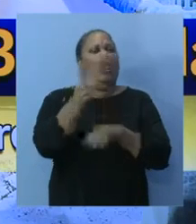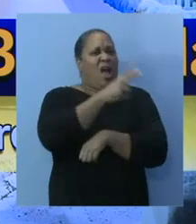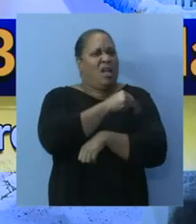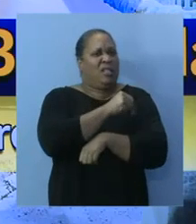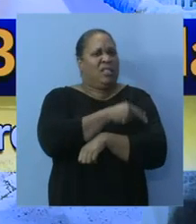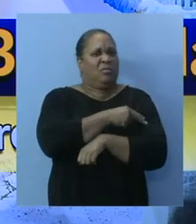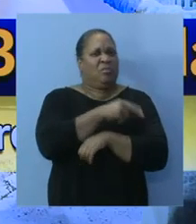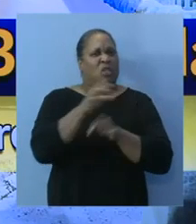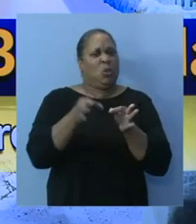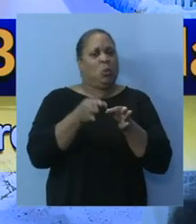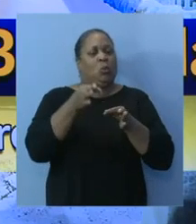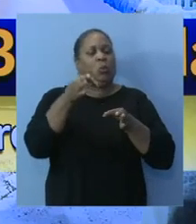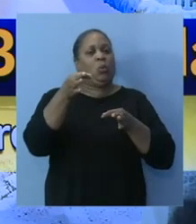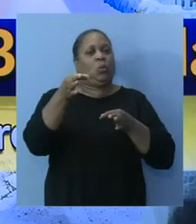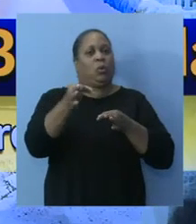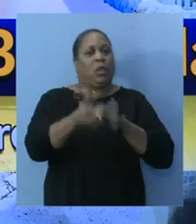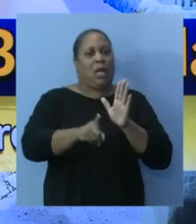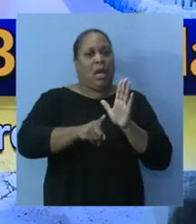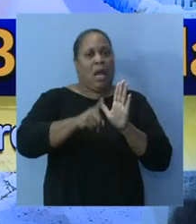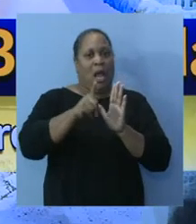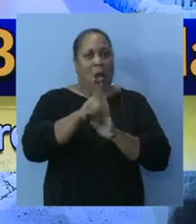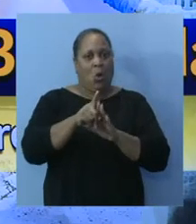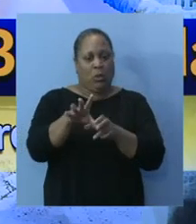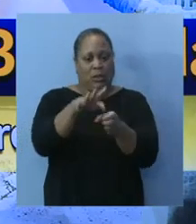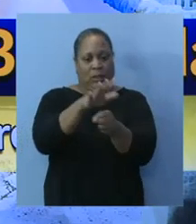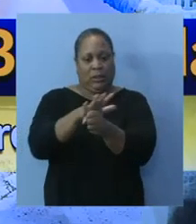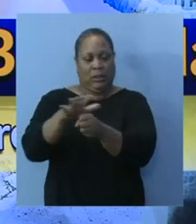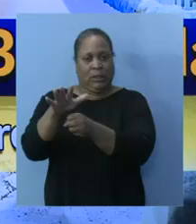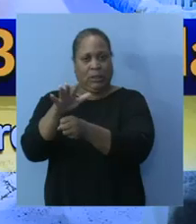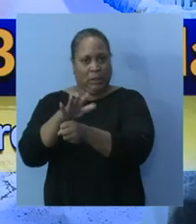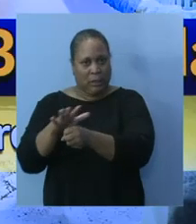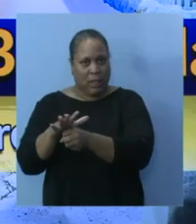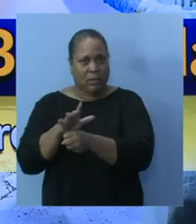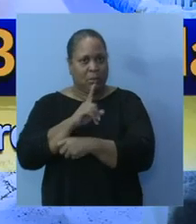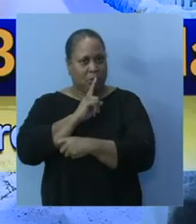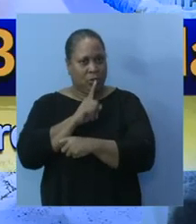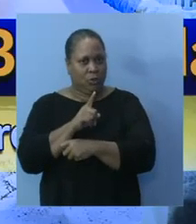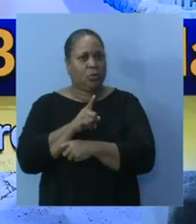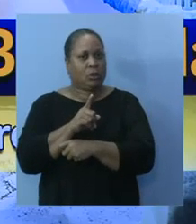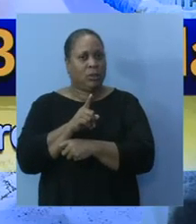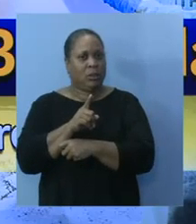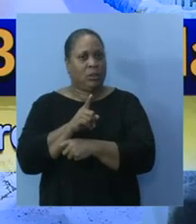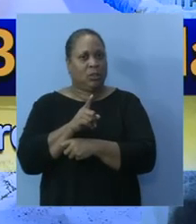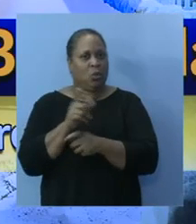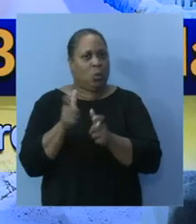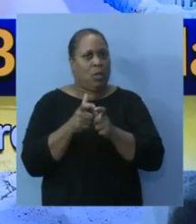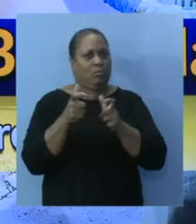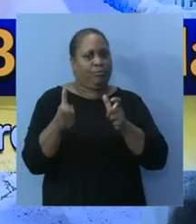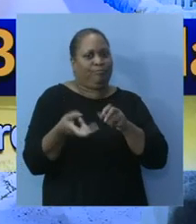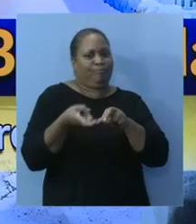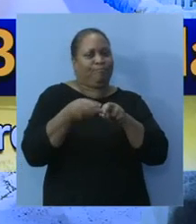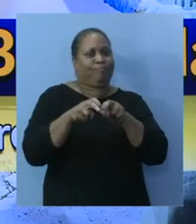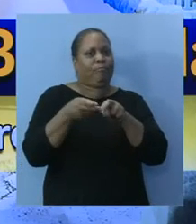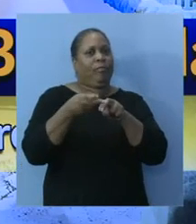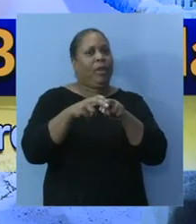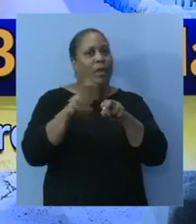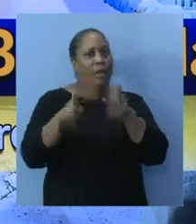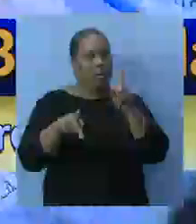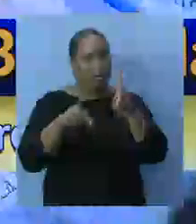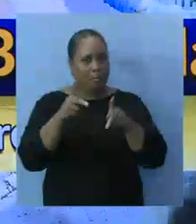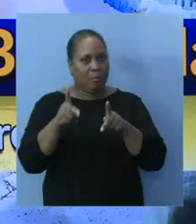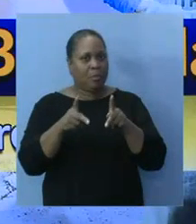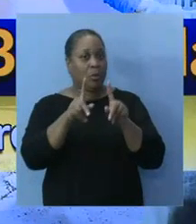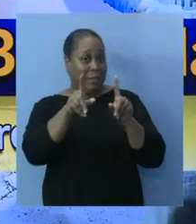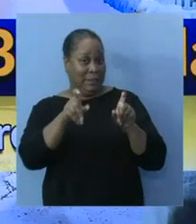the hours of the existing site, to make sure there is more days, and to make sure that we greatly expand the amount of persons that are being tested.